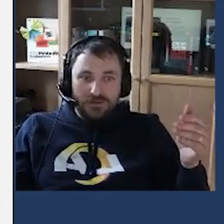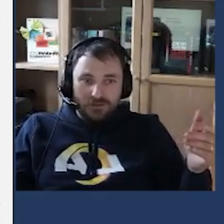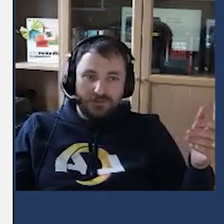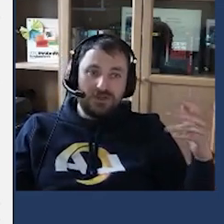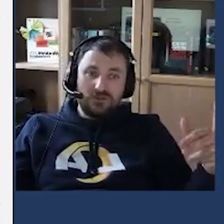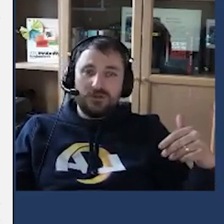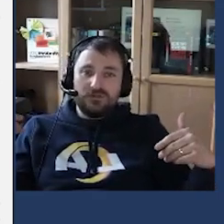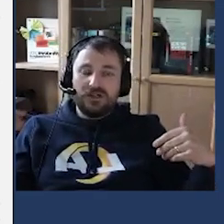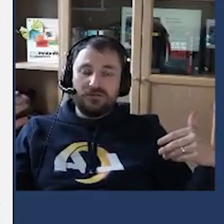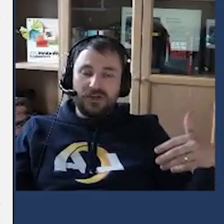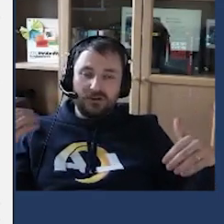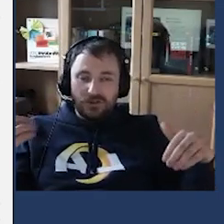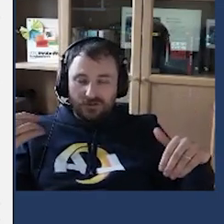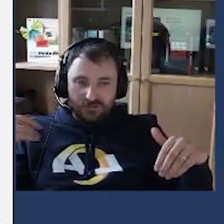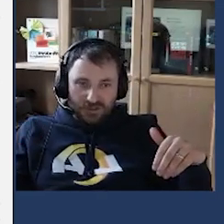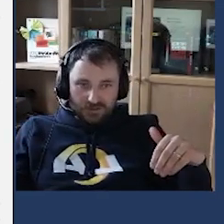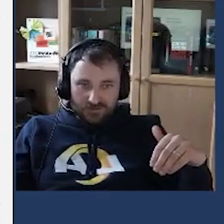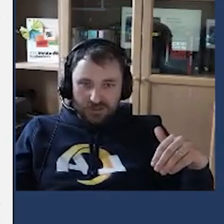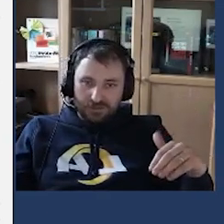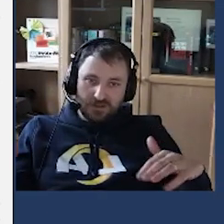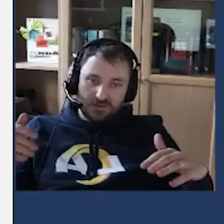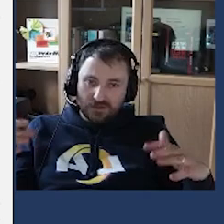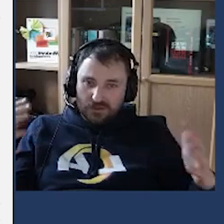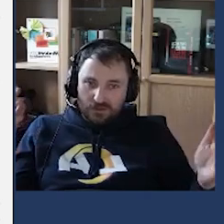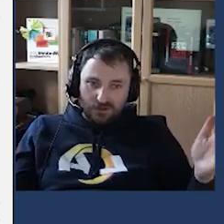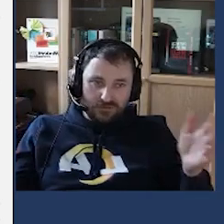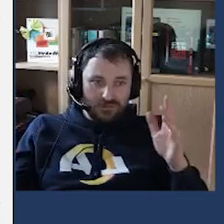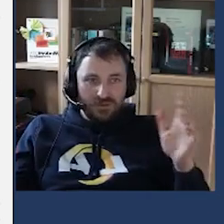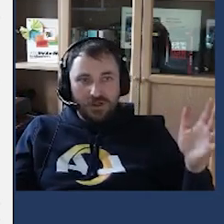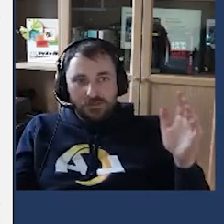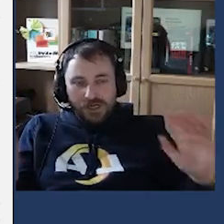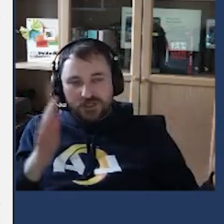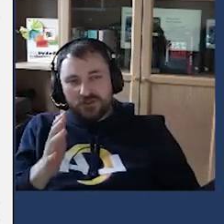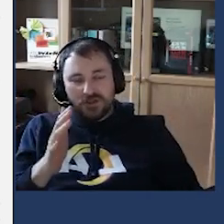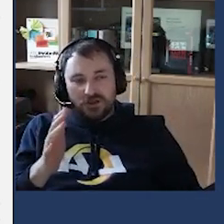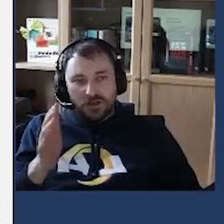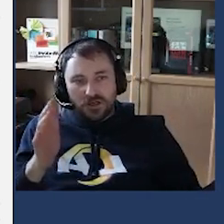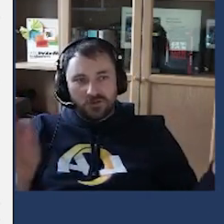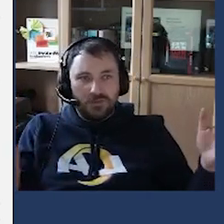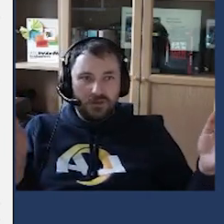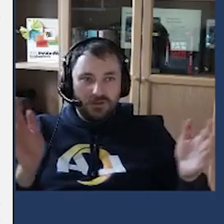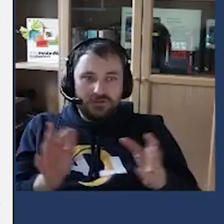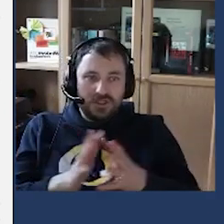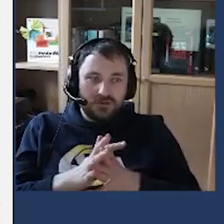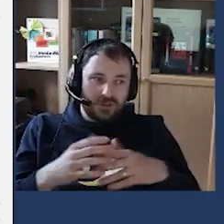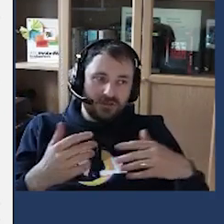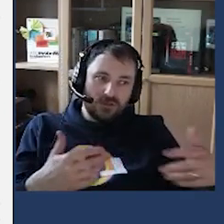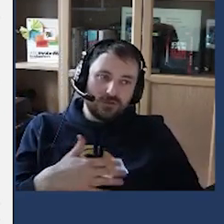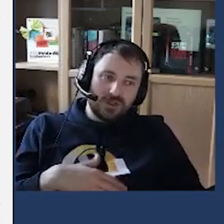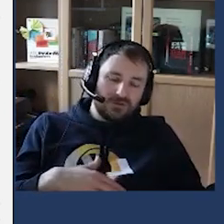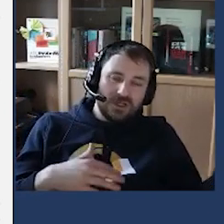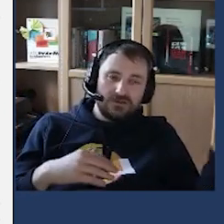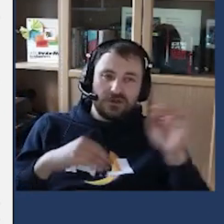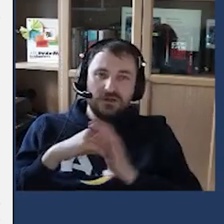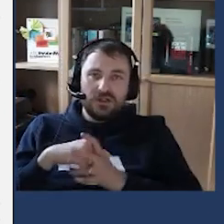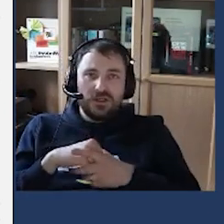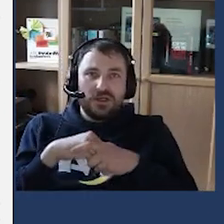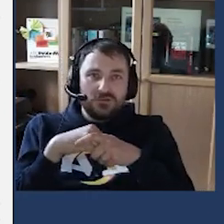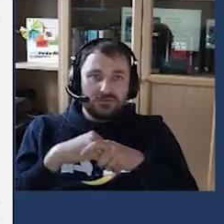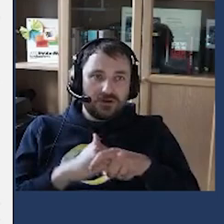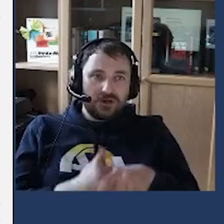game needs to be very, very cost-effective, right? Because often margins are small, right? Or you don't even have